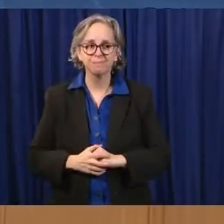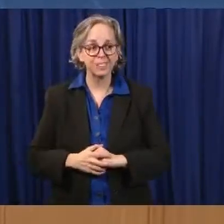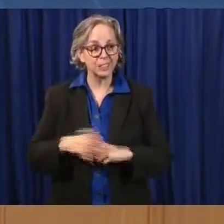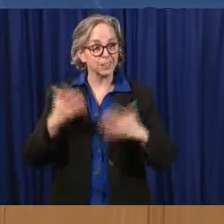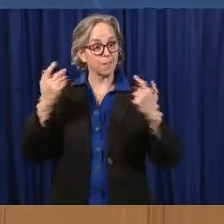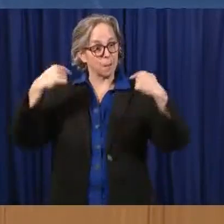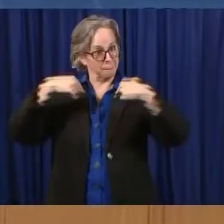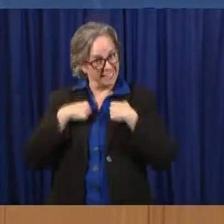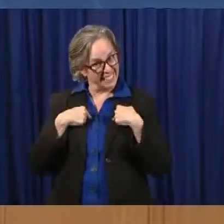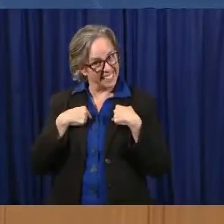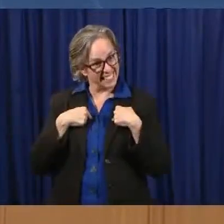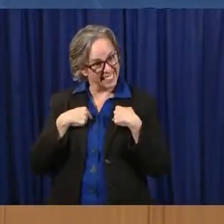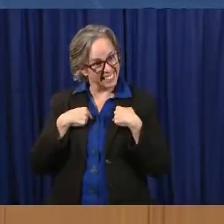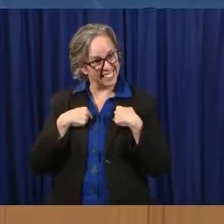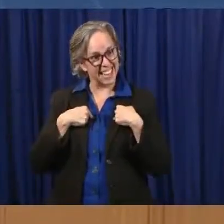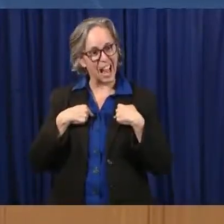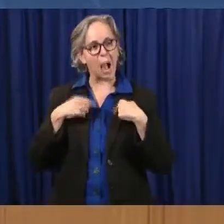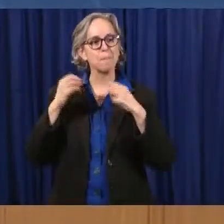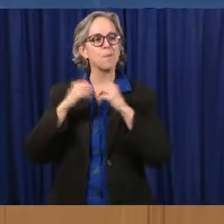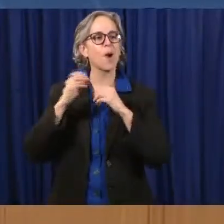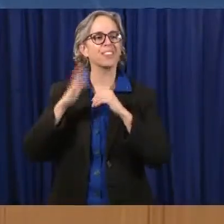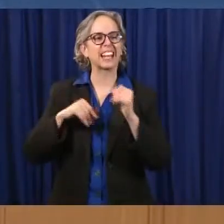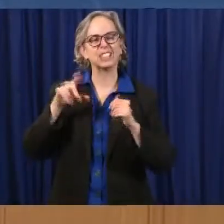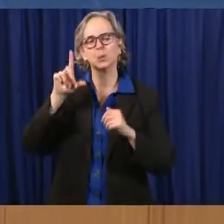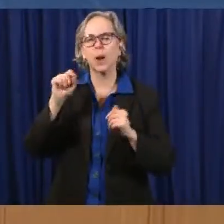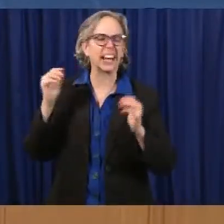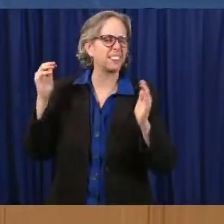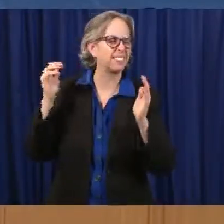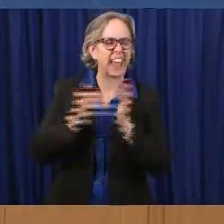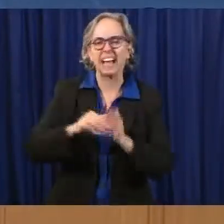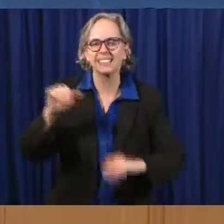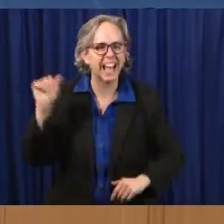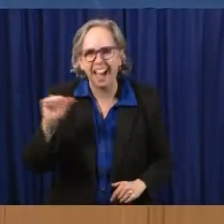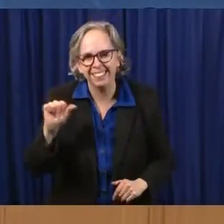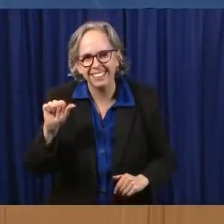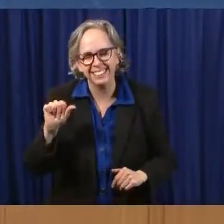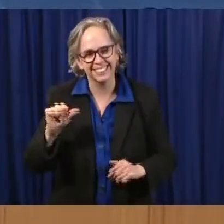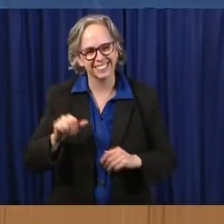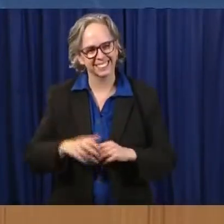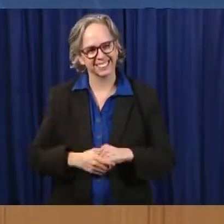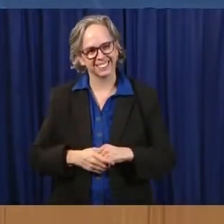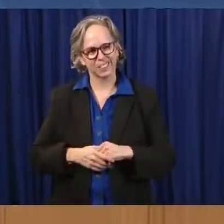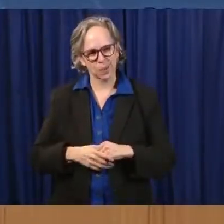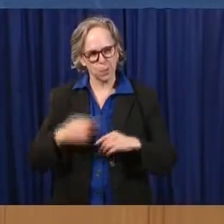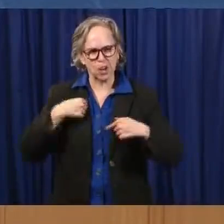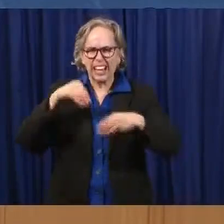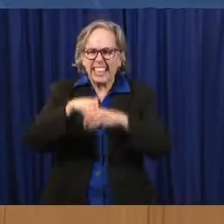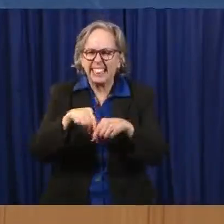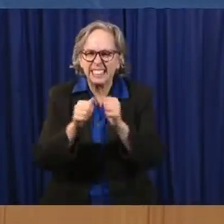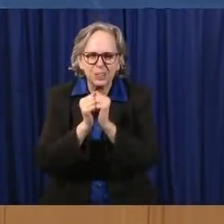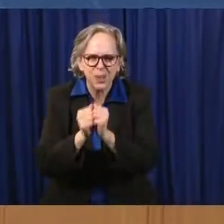me and more than 20,000 athletes, Special Olympics Ohio, thank you.